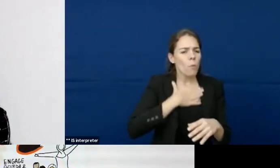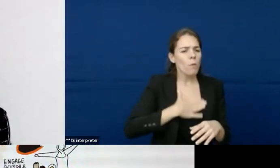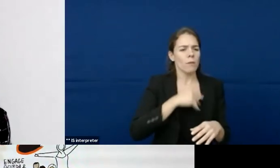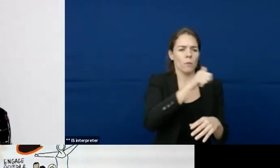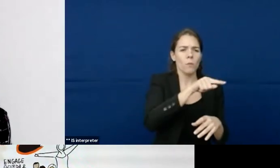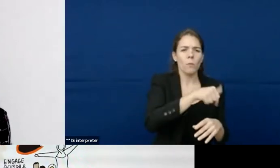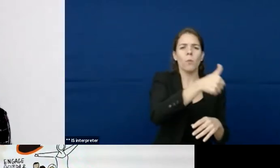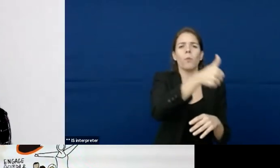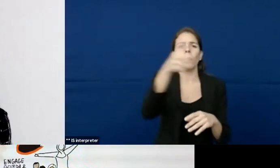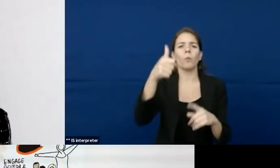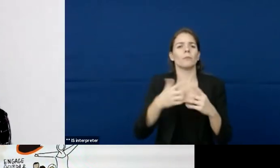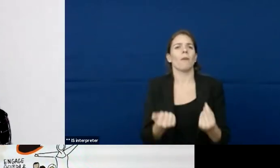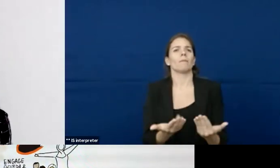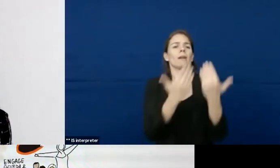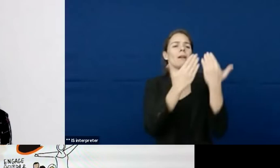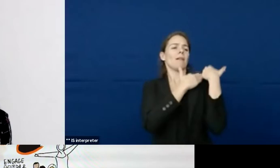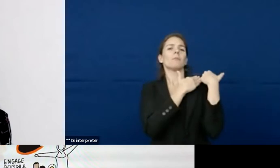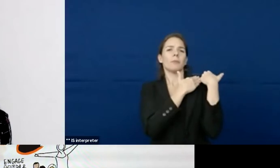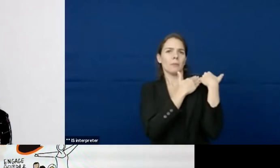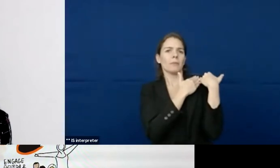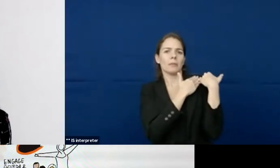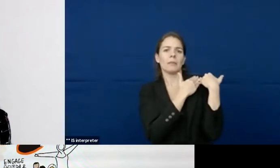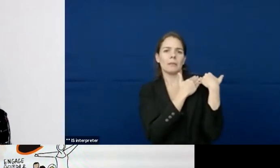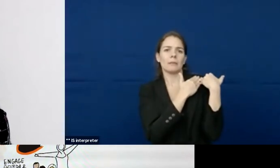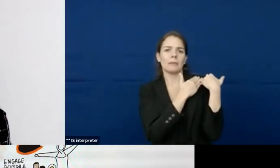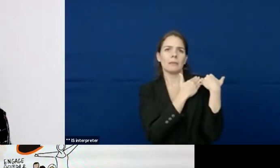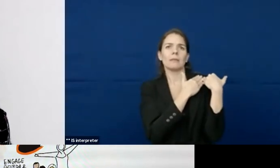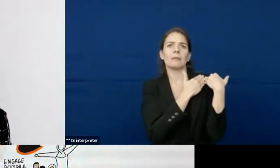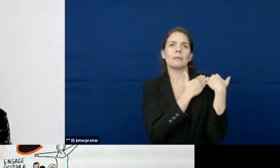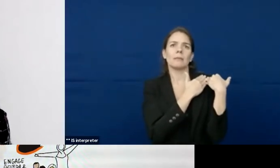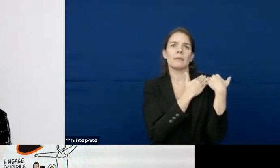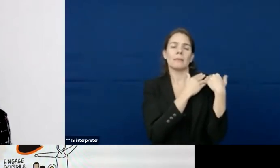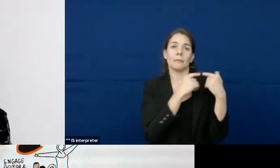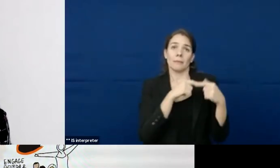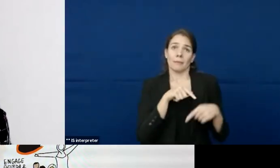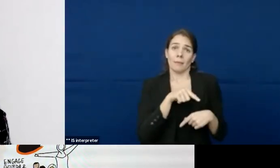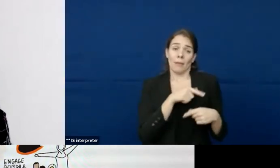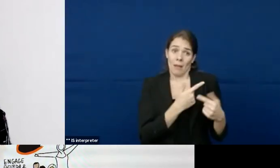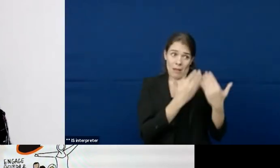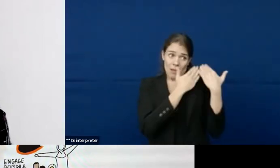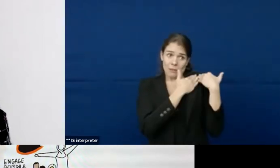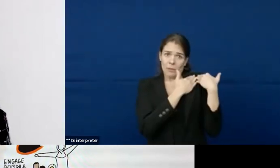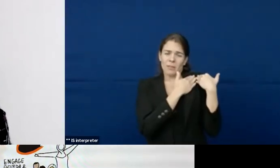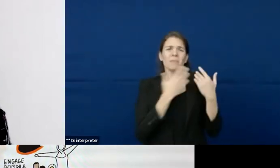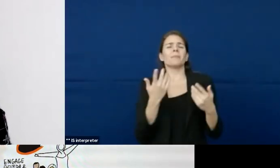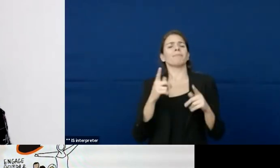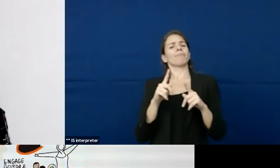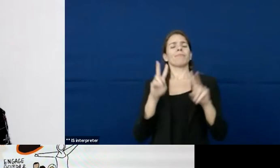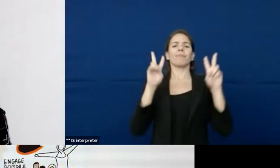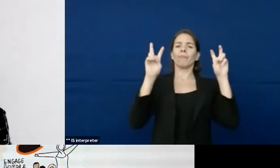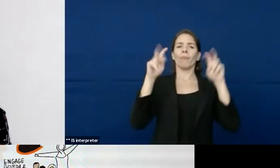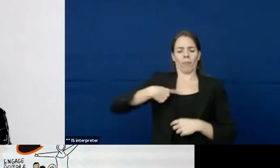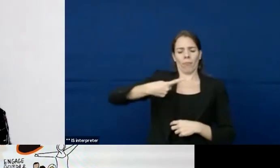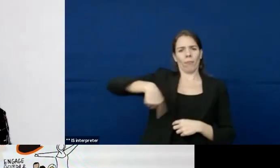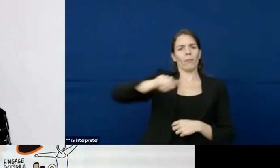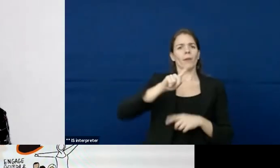programming that we need. This means we have to ensure more financial resources are actually going to women's rights, feminist, youth-led